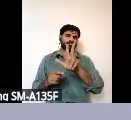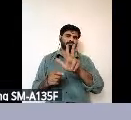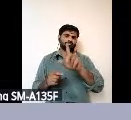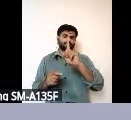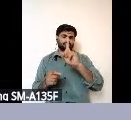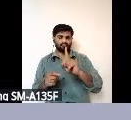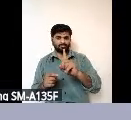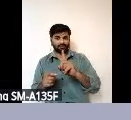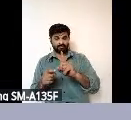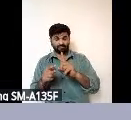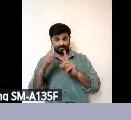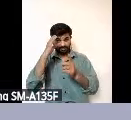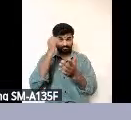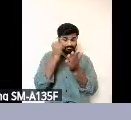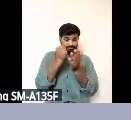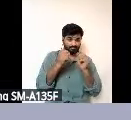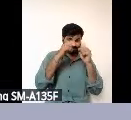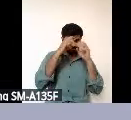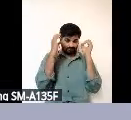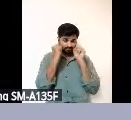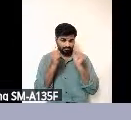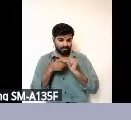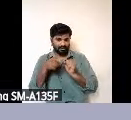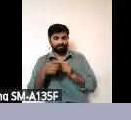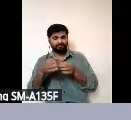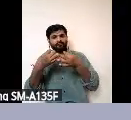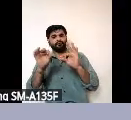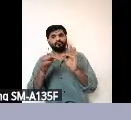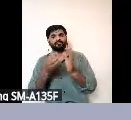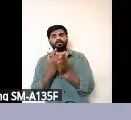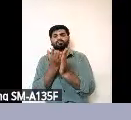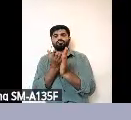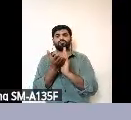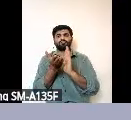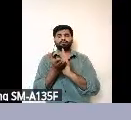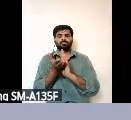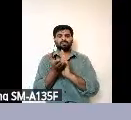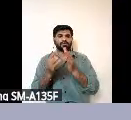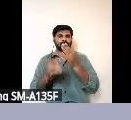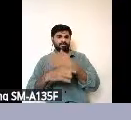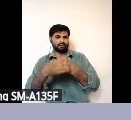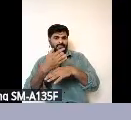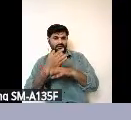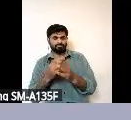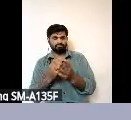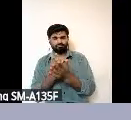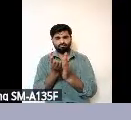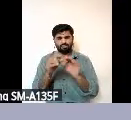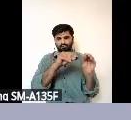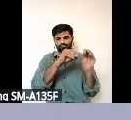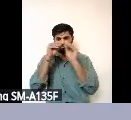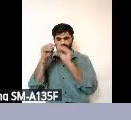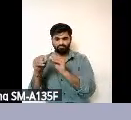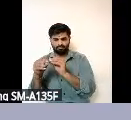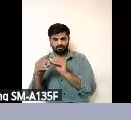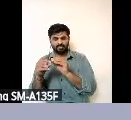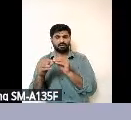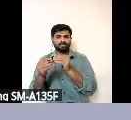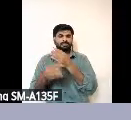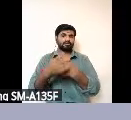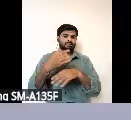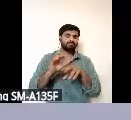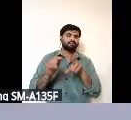they only did so for three categories. That was disability in seeing, disability in movement, and disability in speech. So those were three